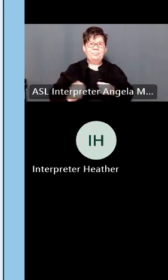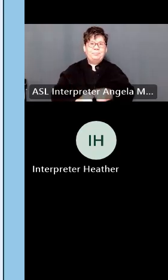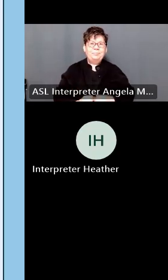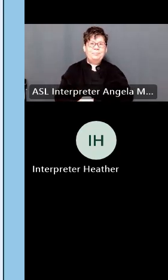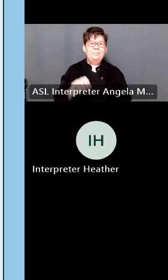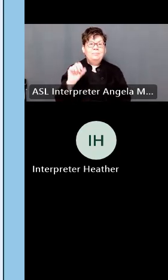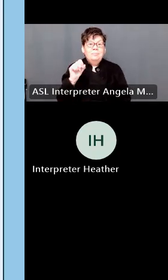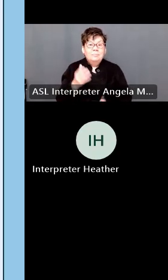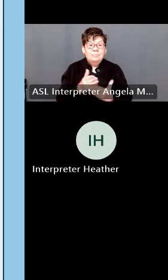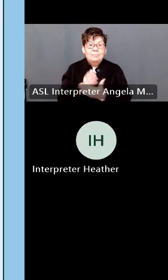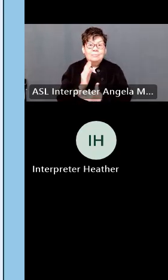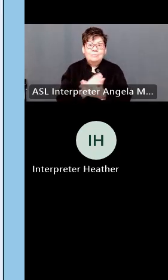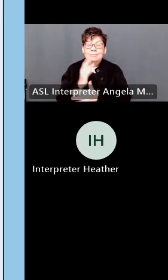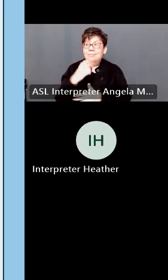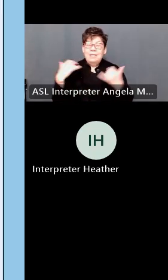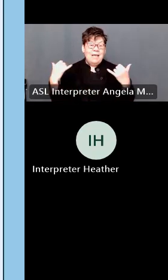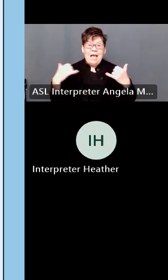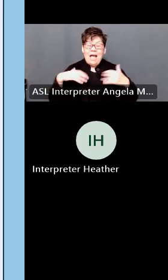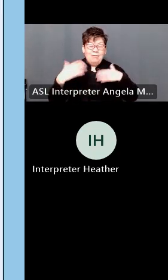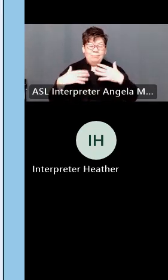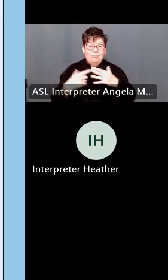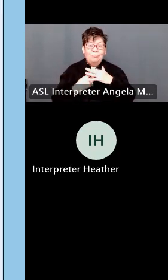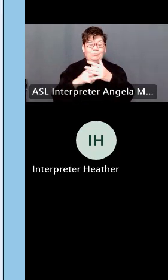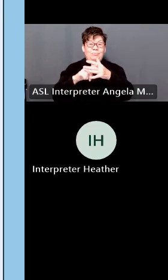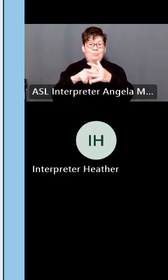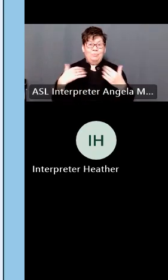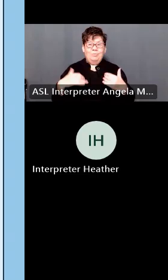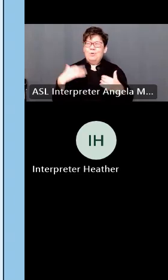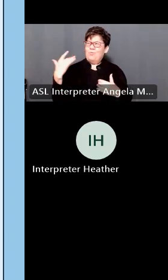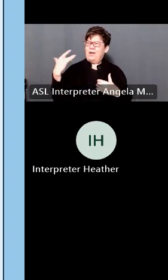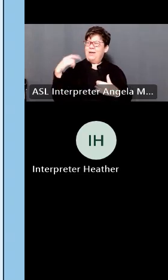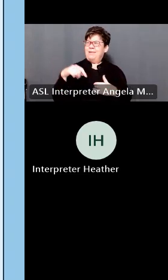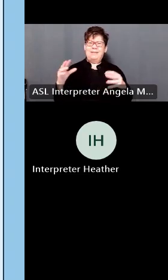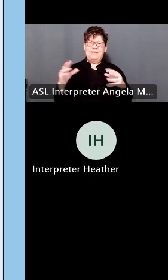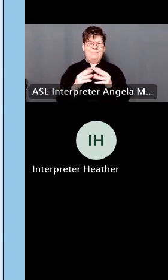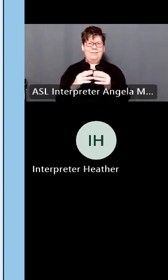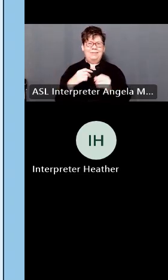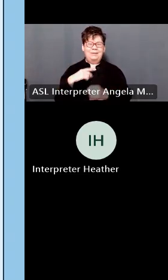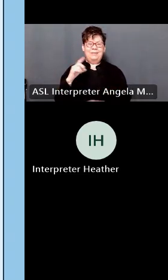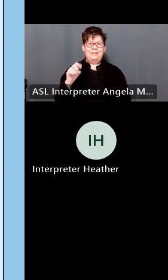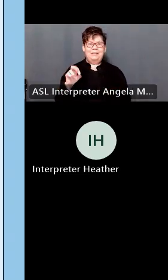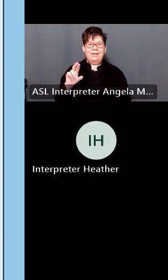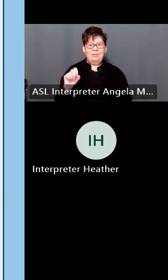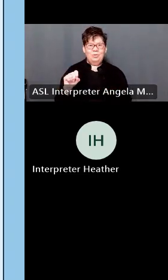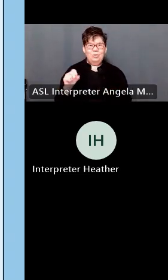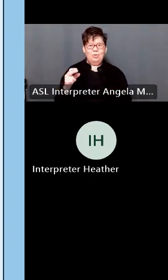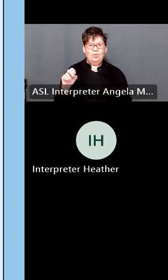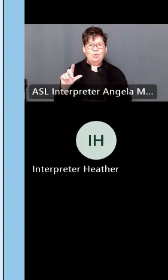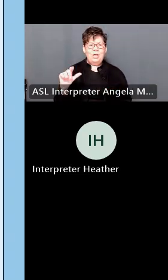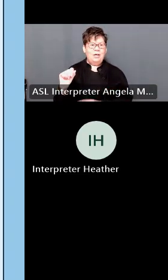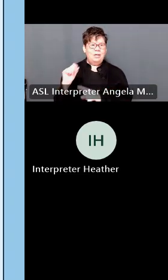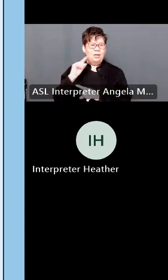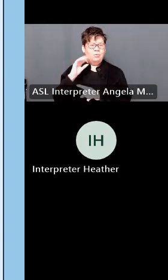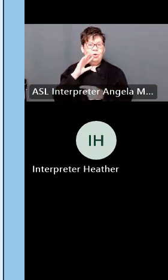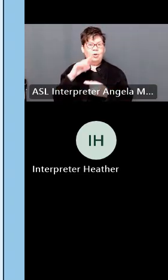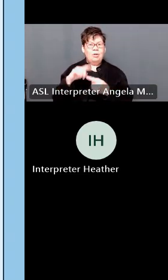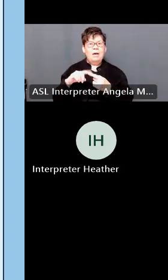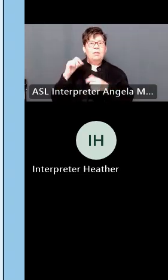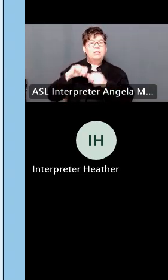All right, diving into the purpose of our webinar. Why are we here today? Dr. Shukla is going to take us through the science